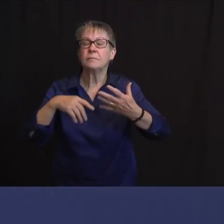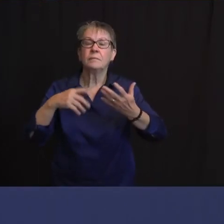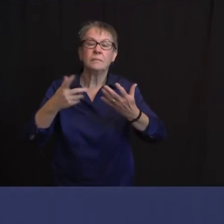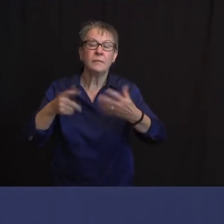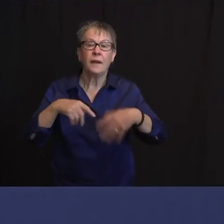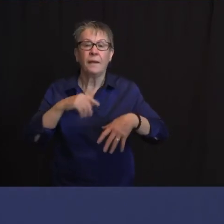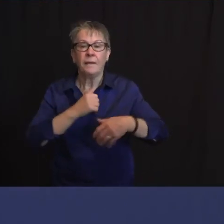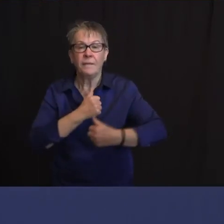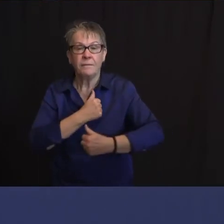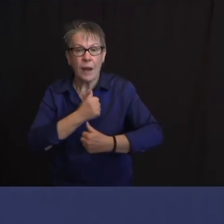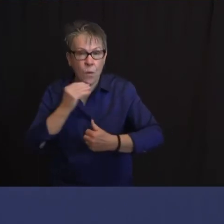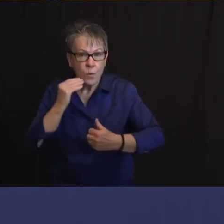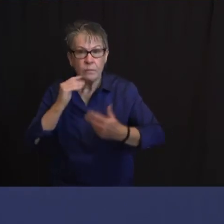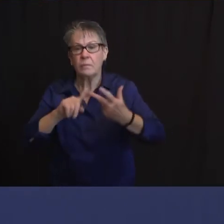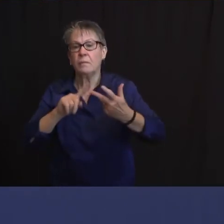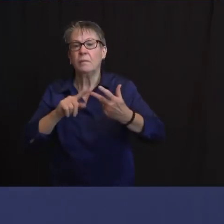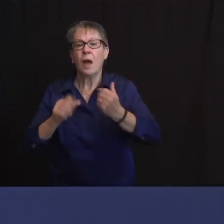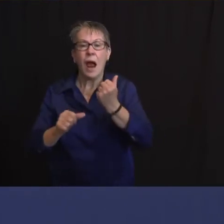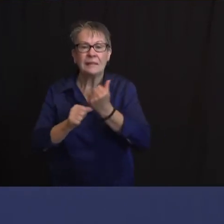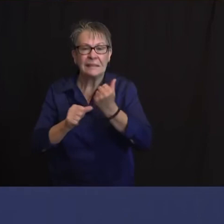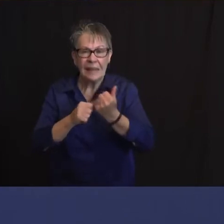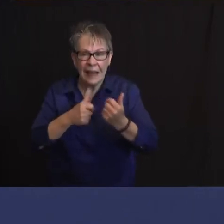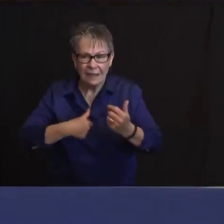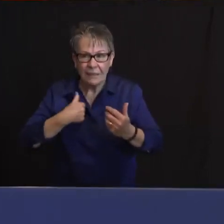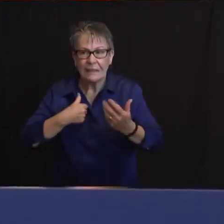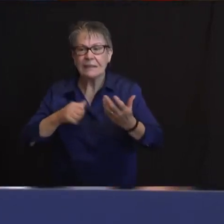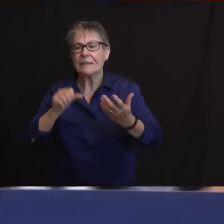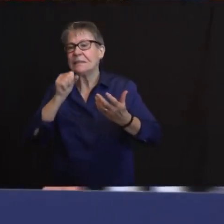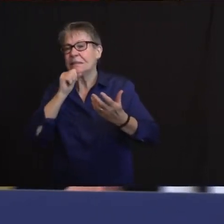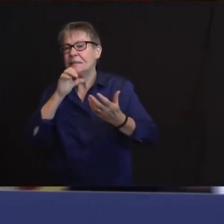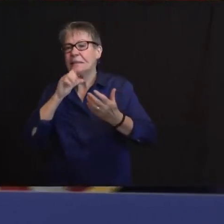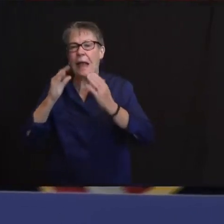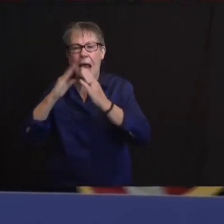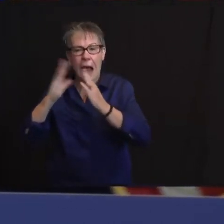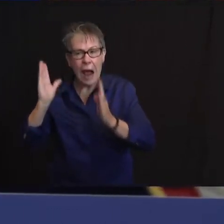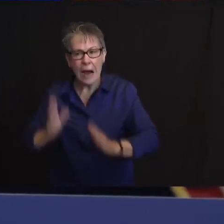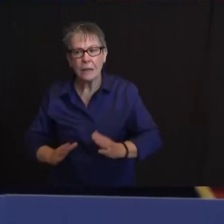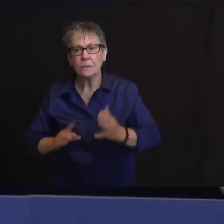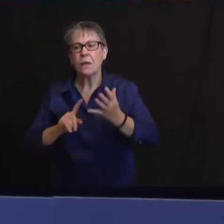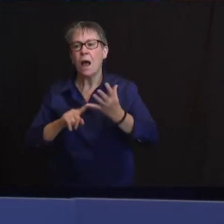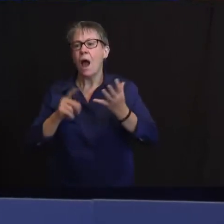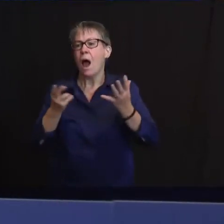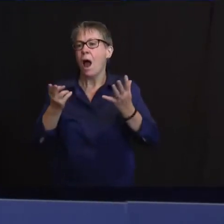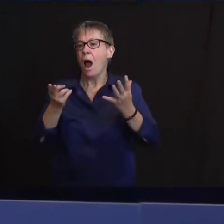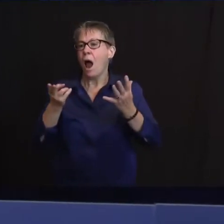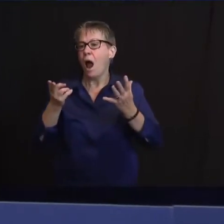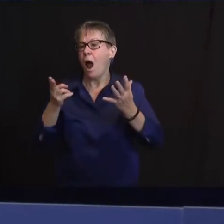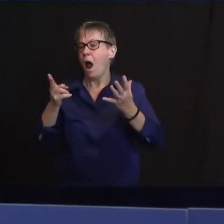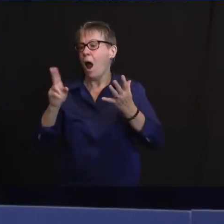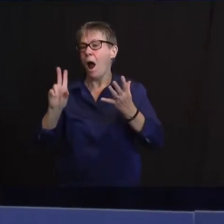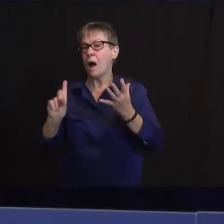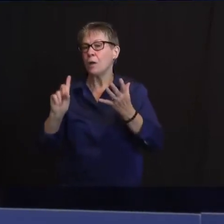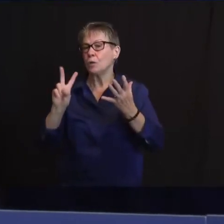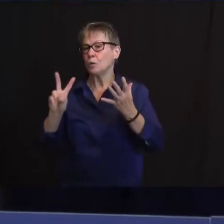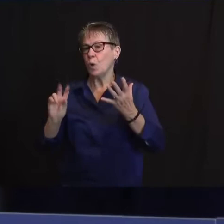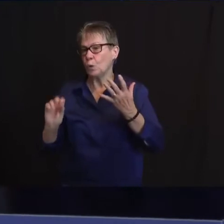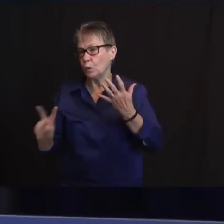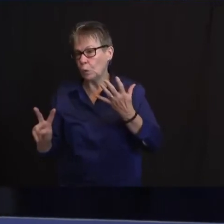living, congregate senior housing, HUD 202, and our state